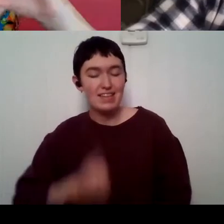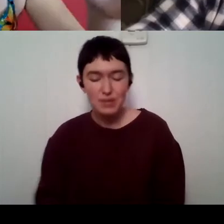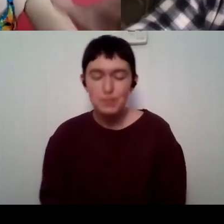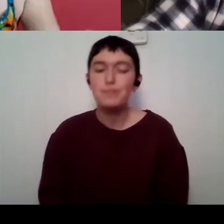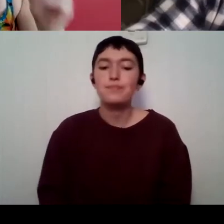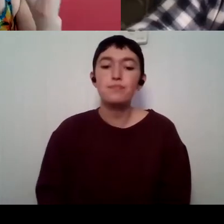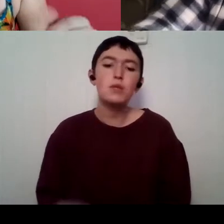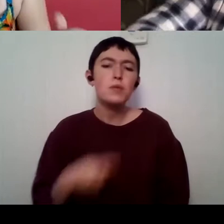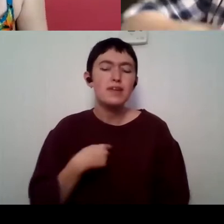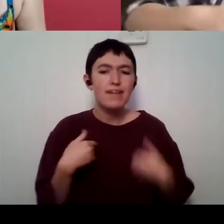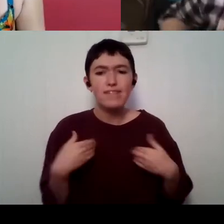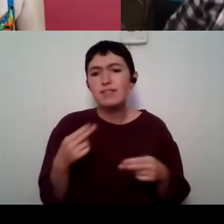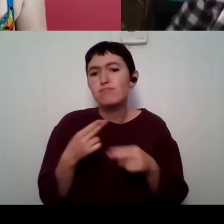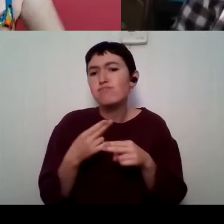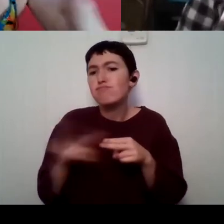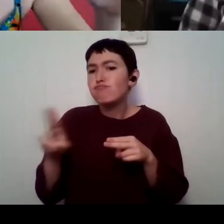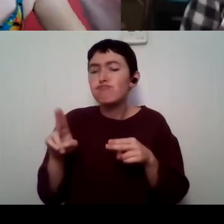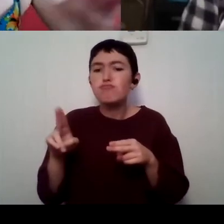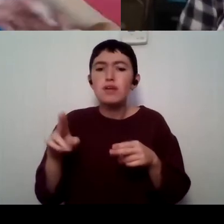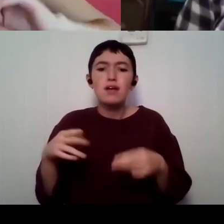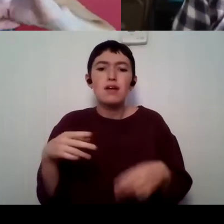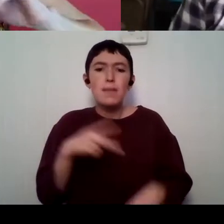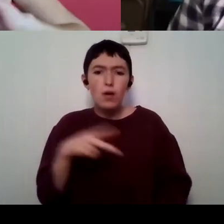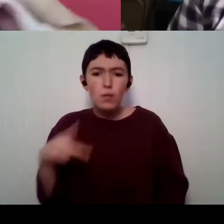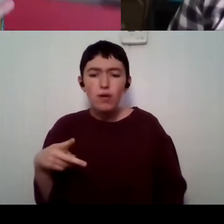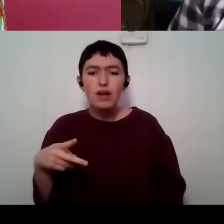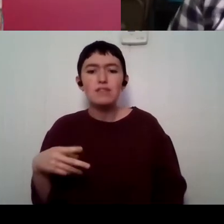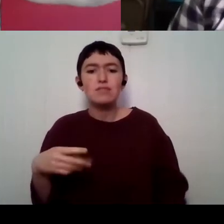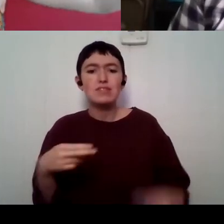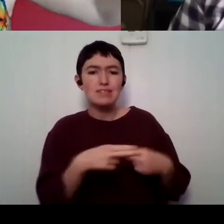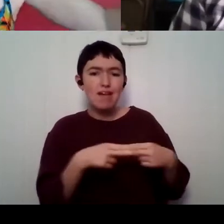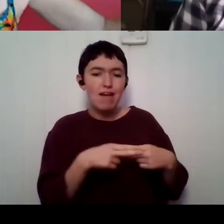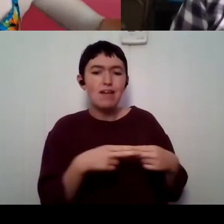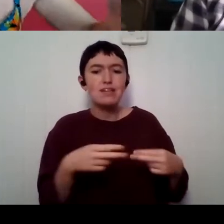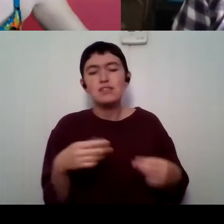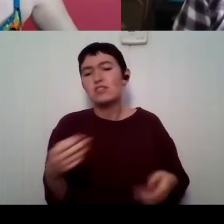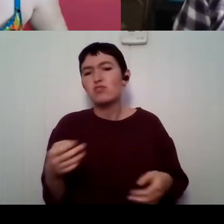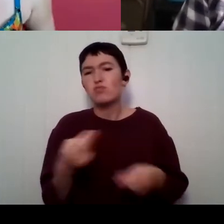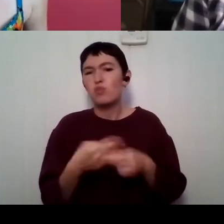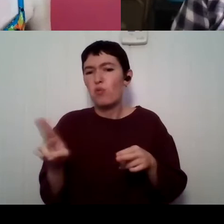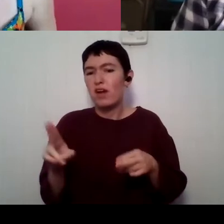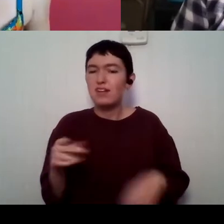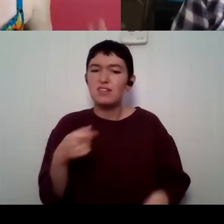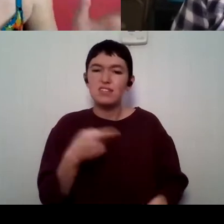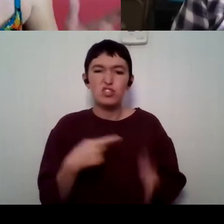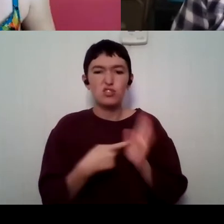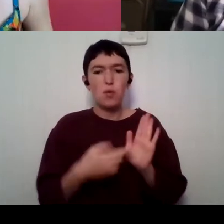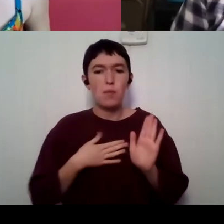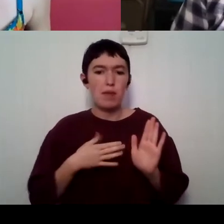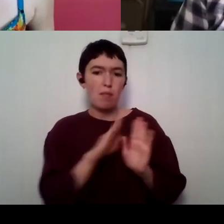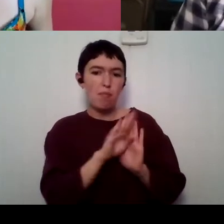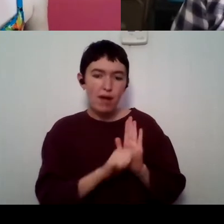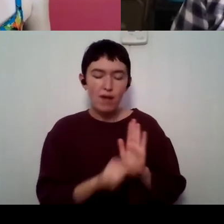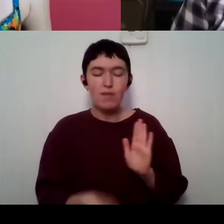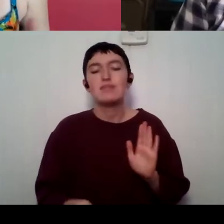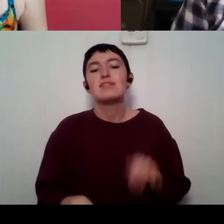little PowerPoint. It'll be very quick, but it'll kind of give you a photo journey of how the heck I got to where I am right now, and it's all over the place.